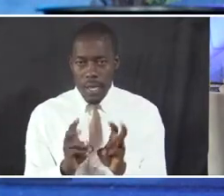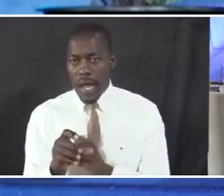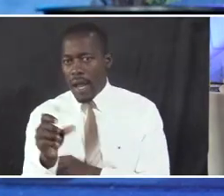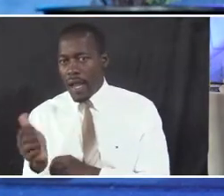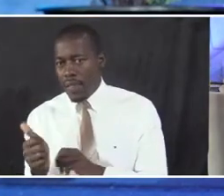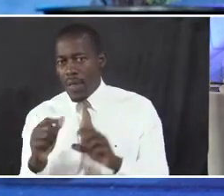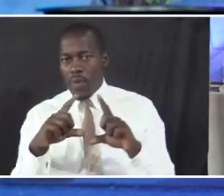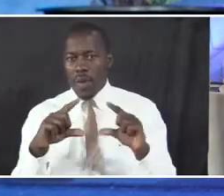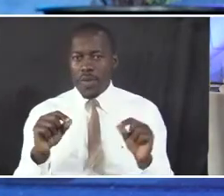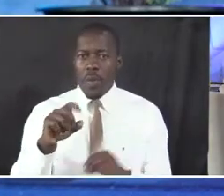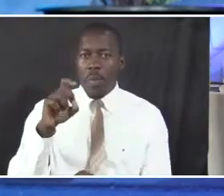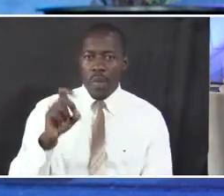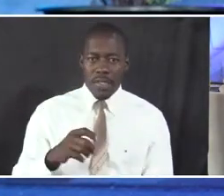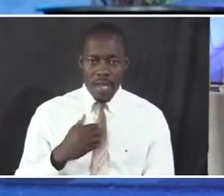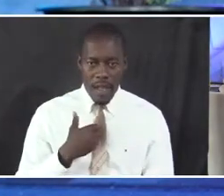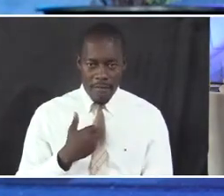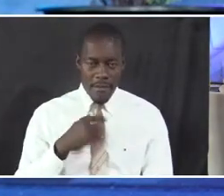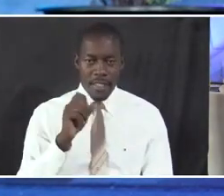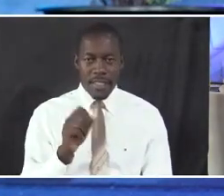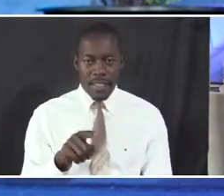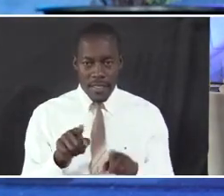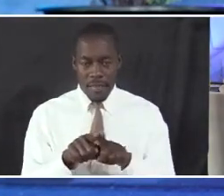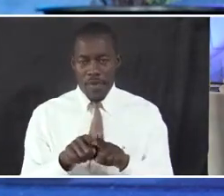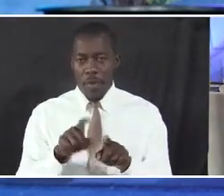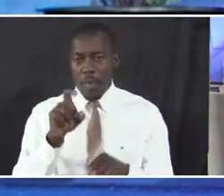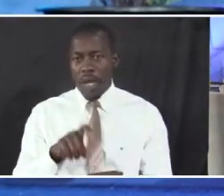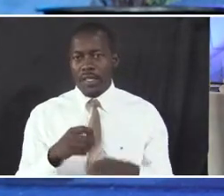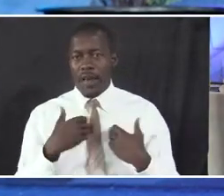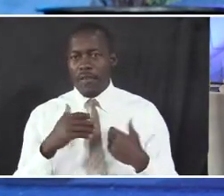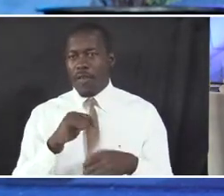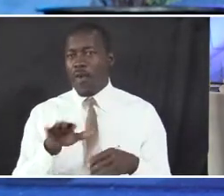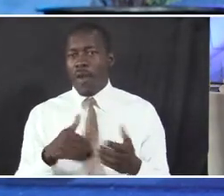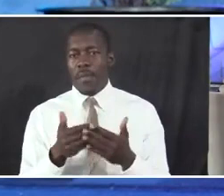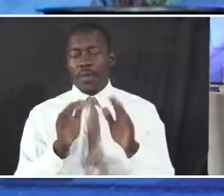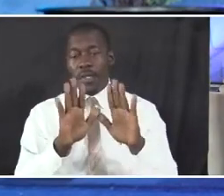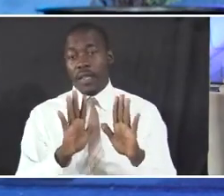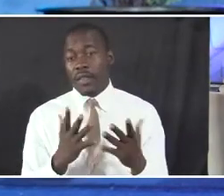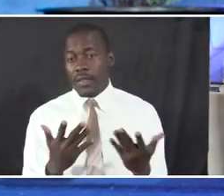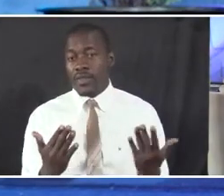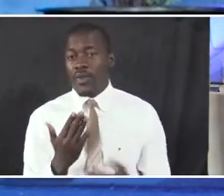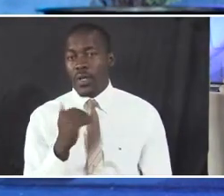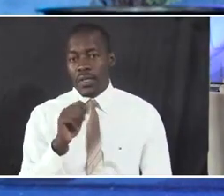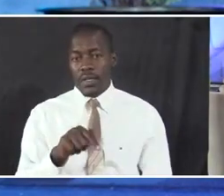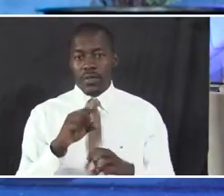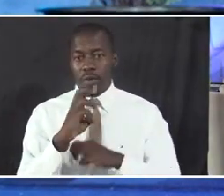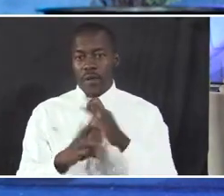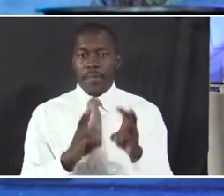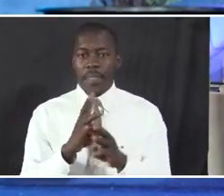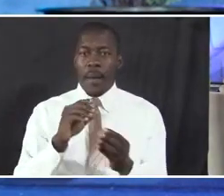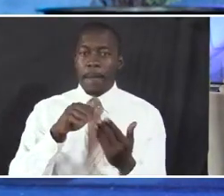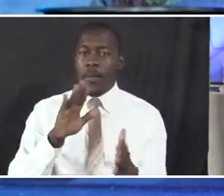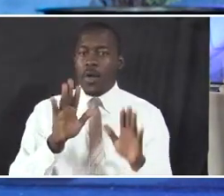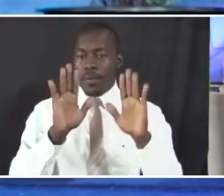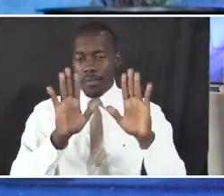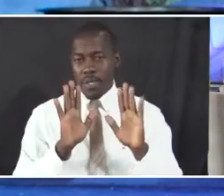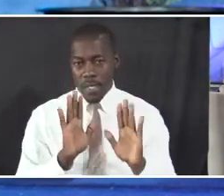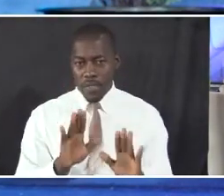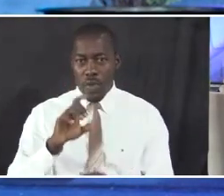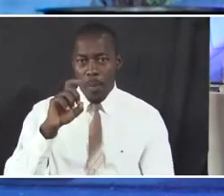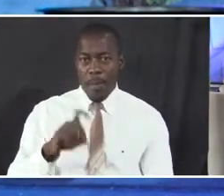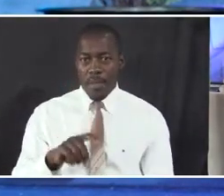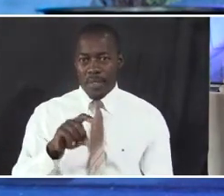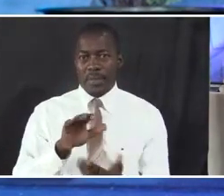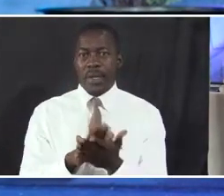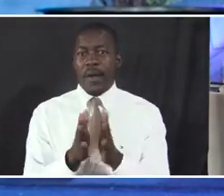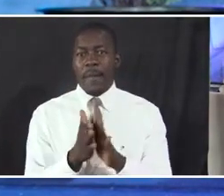you need to have the skills and the competences you require in this world. But more importantly also, you need to be prepared